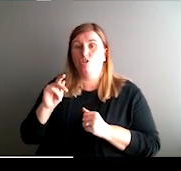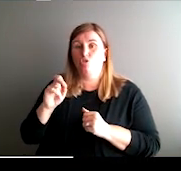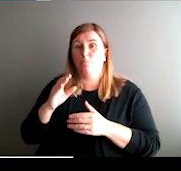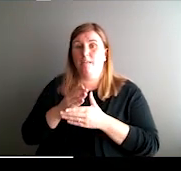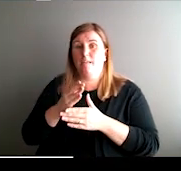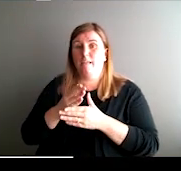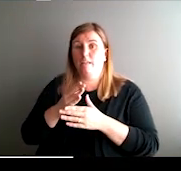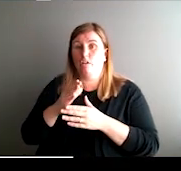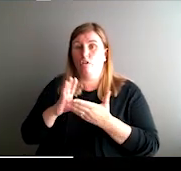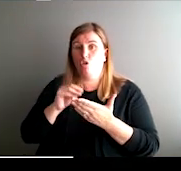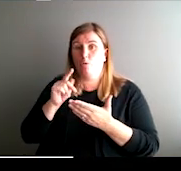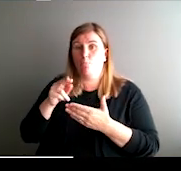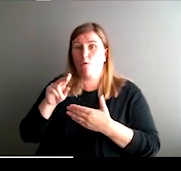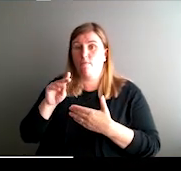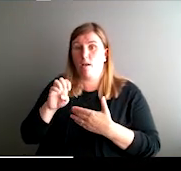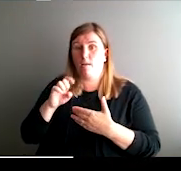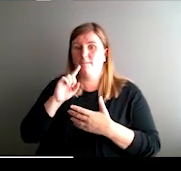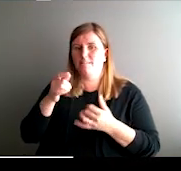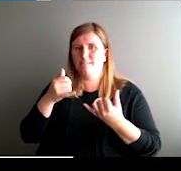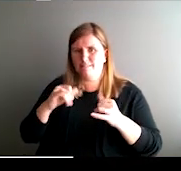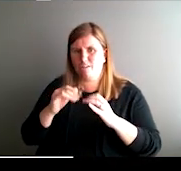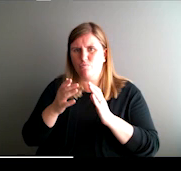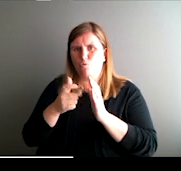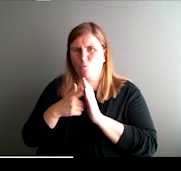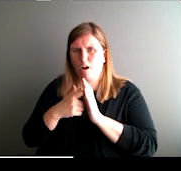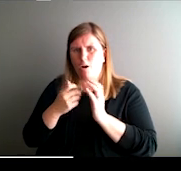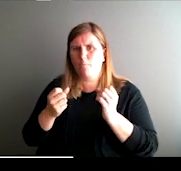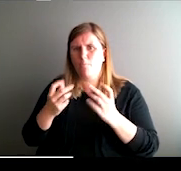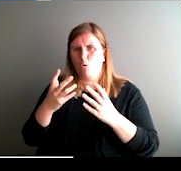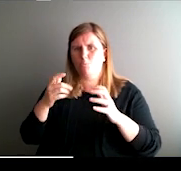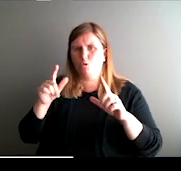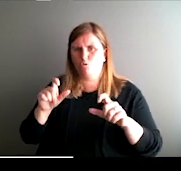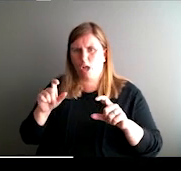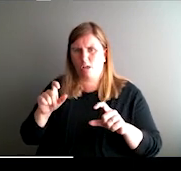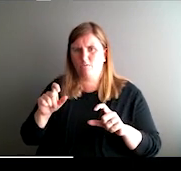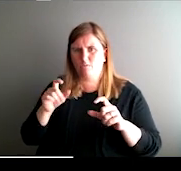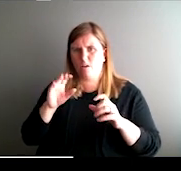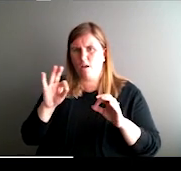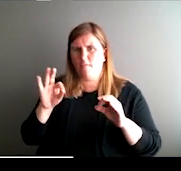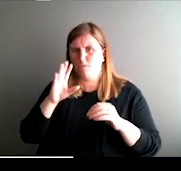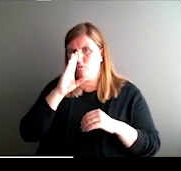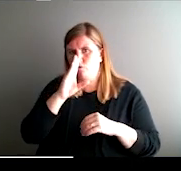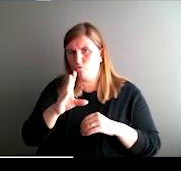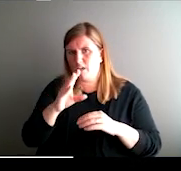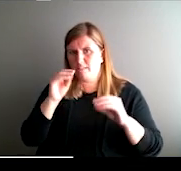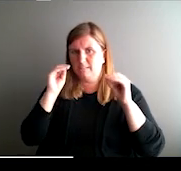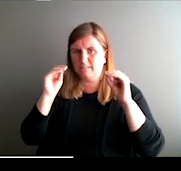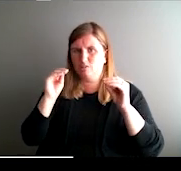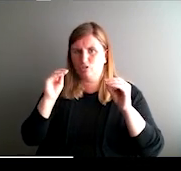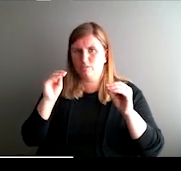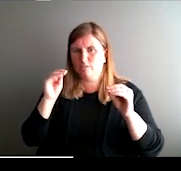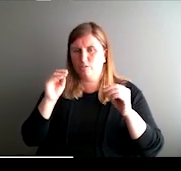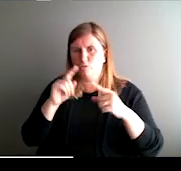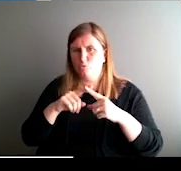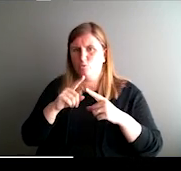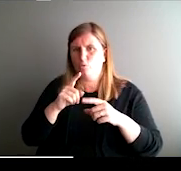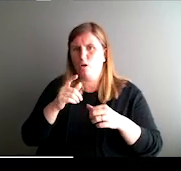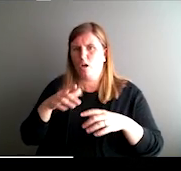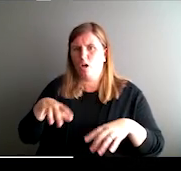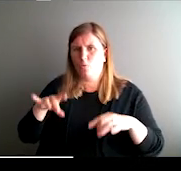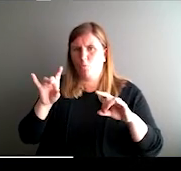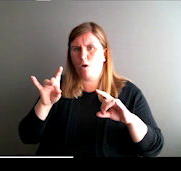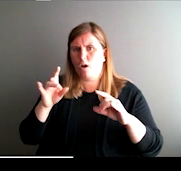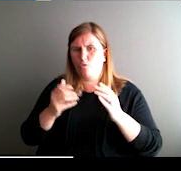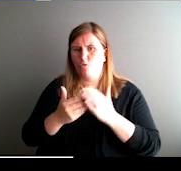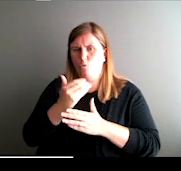profile is that they still require multiple trials of direct teaching in order to acquire the